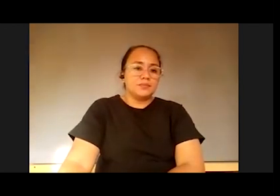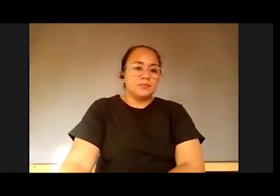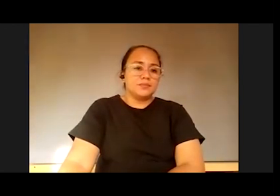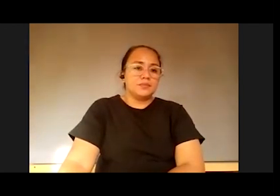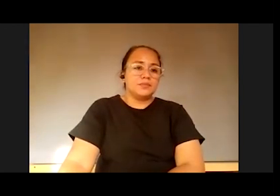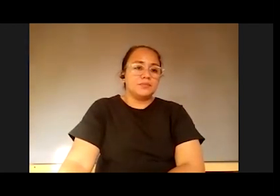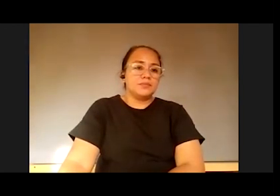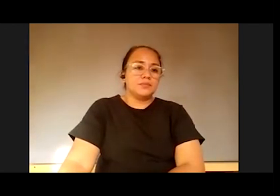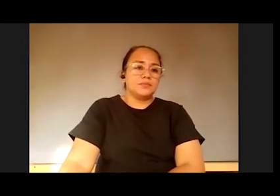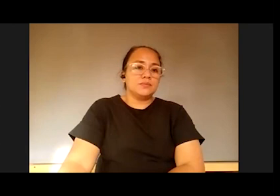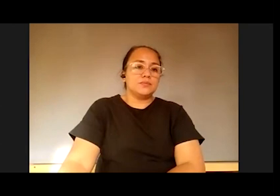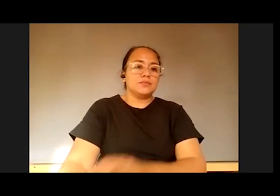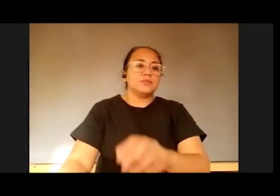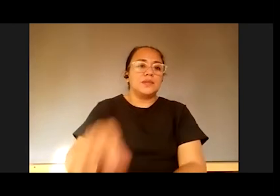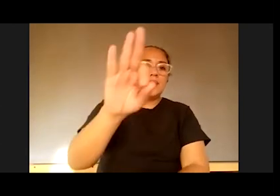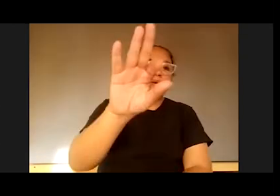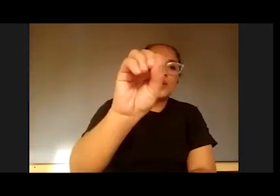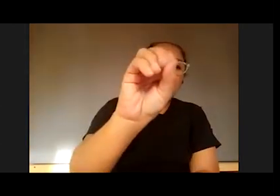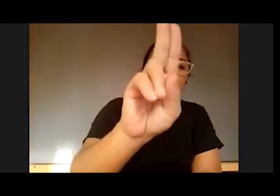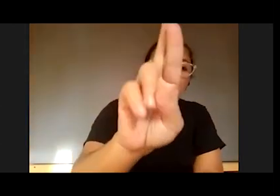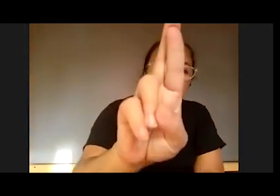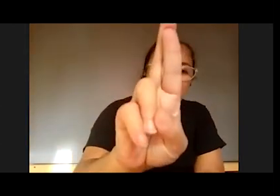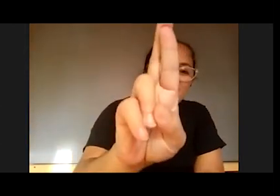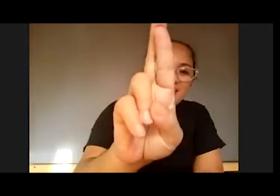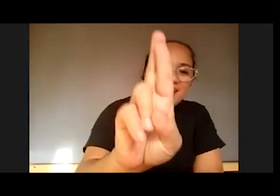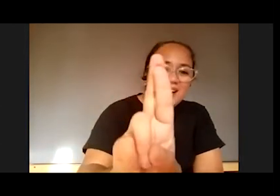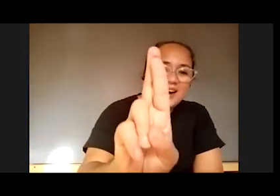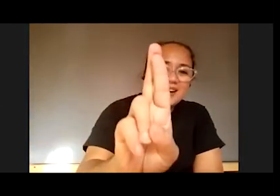One moment, sir. No problem.